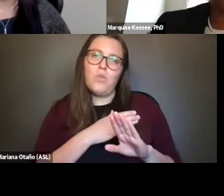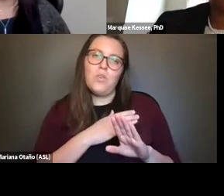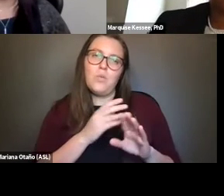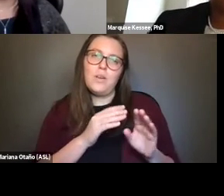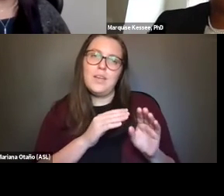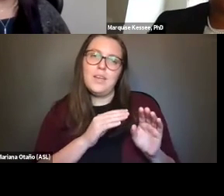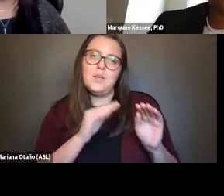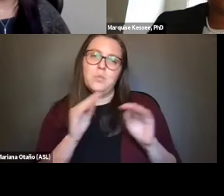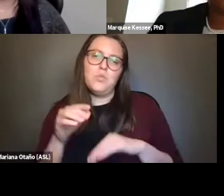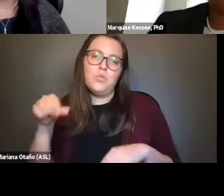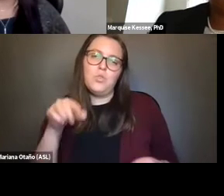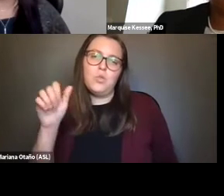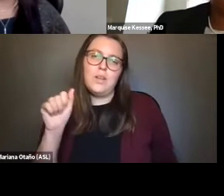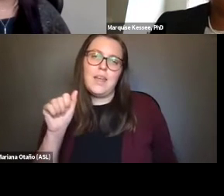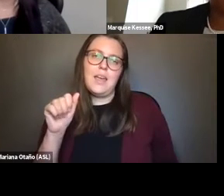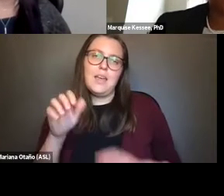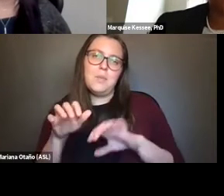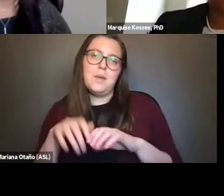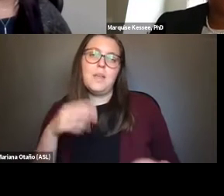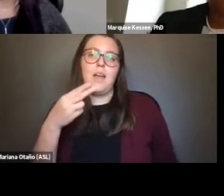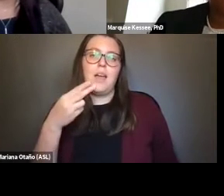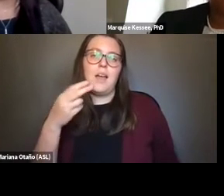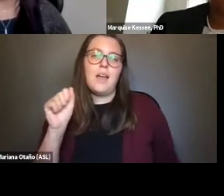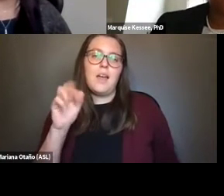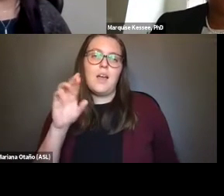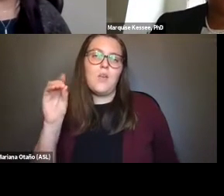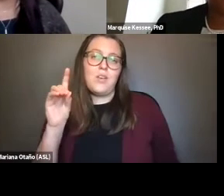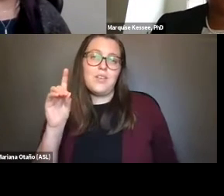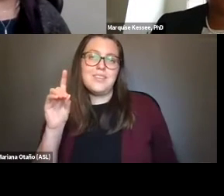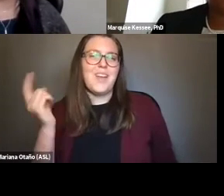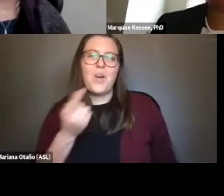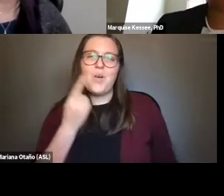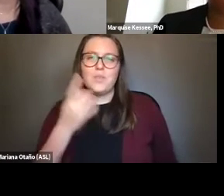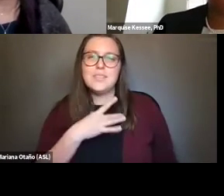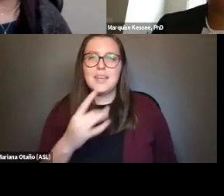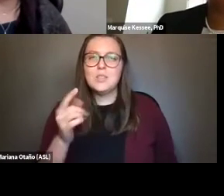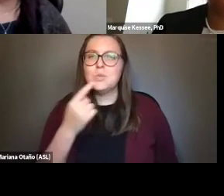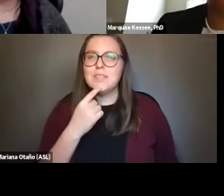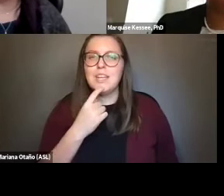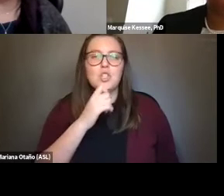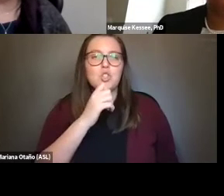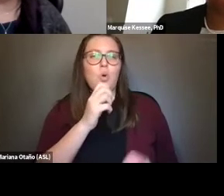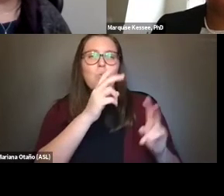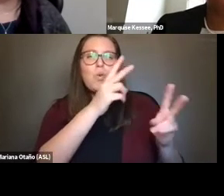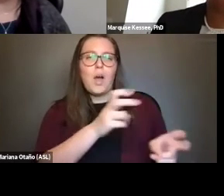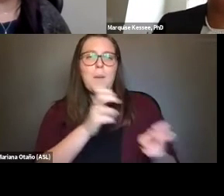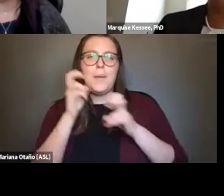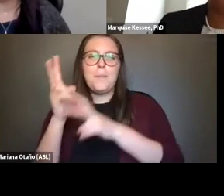box? I always like to say, don't copy and paste your world, your